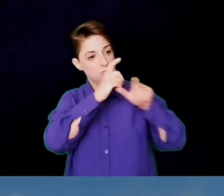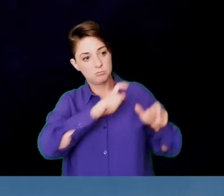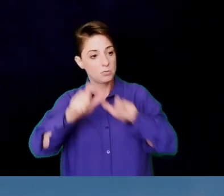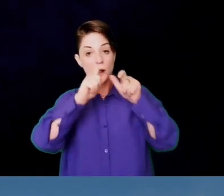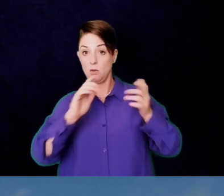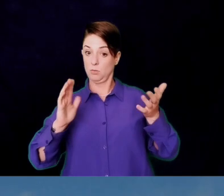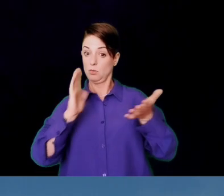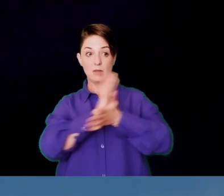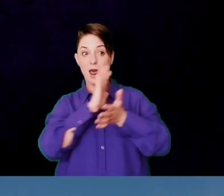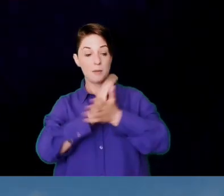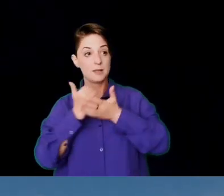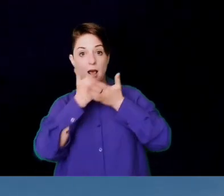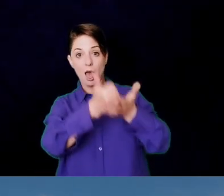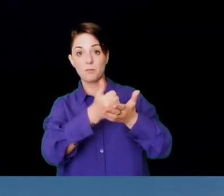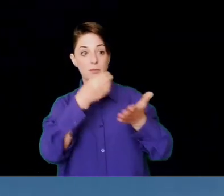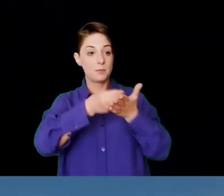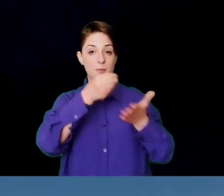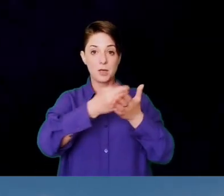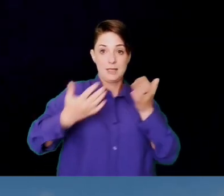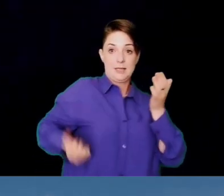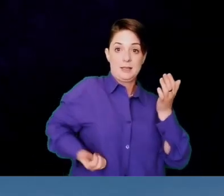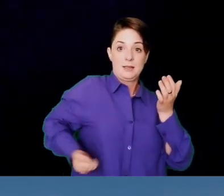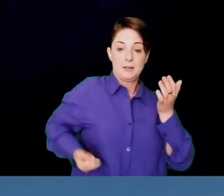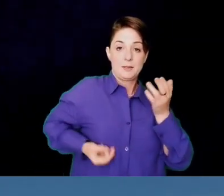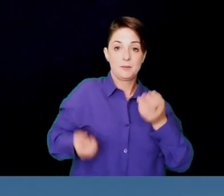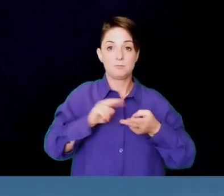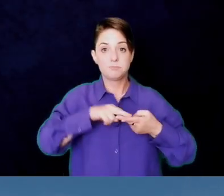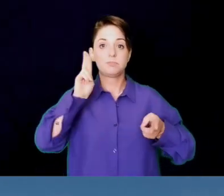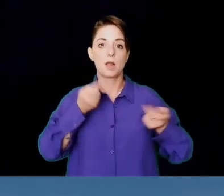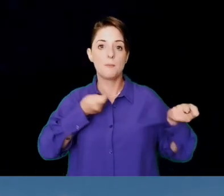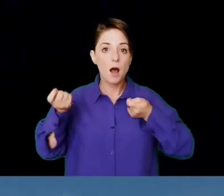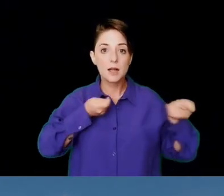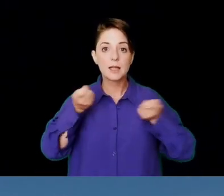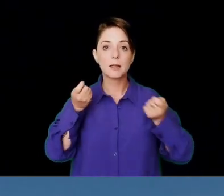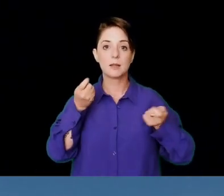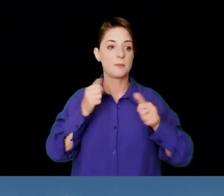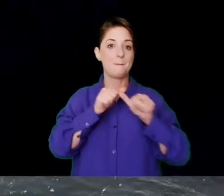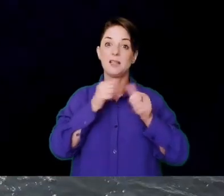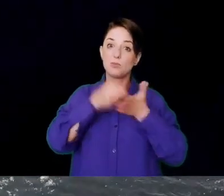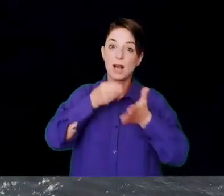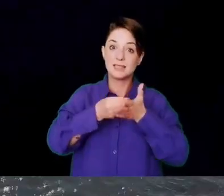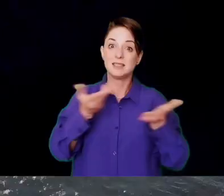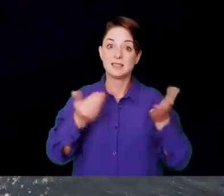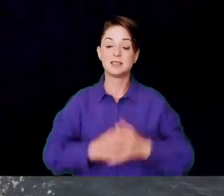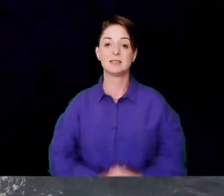happy to help them with a payback, which helps them to get their product to market and get better prices for it.